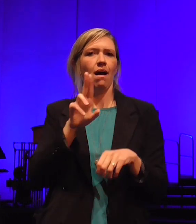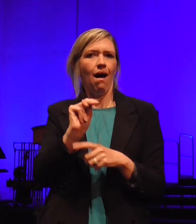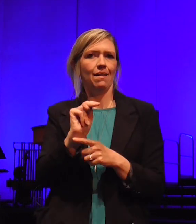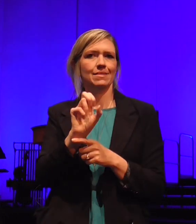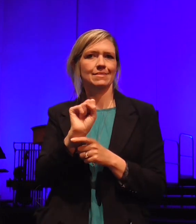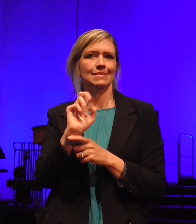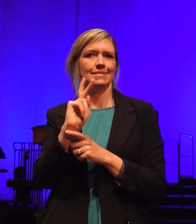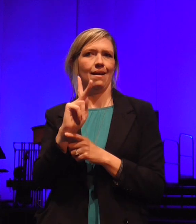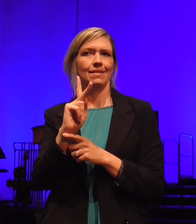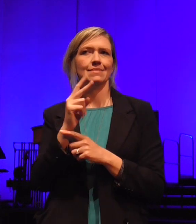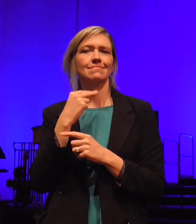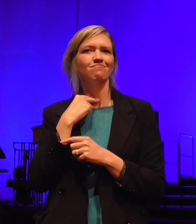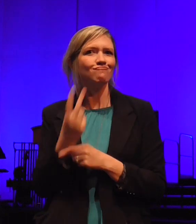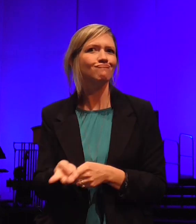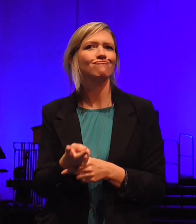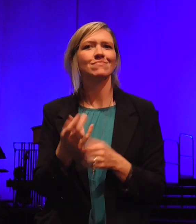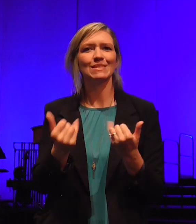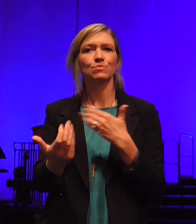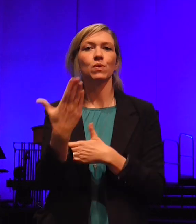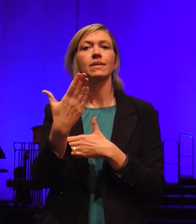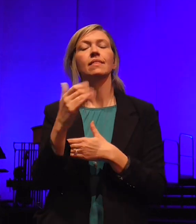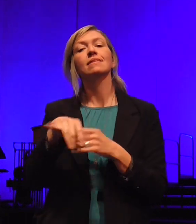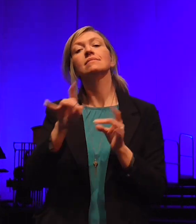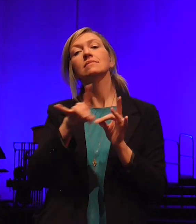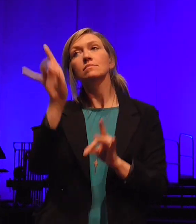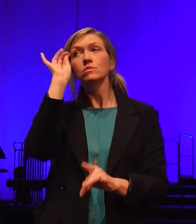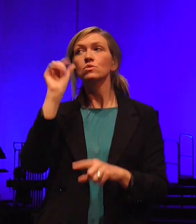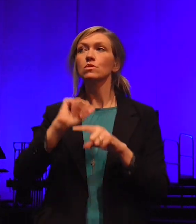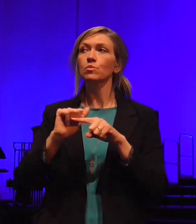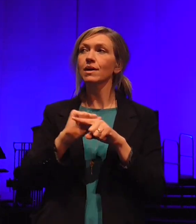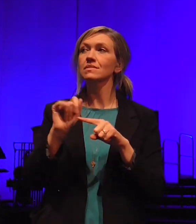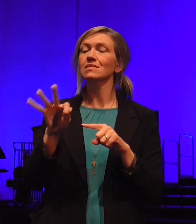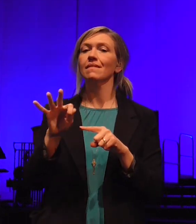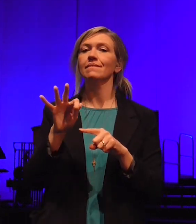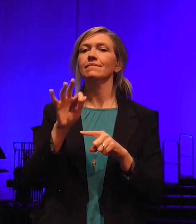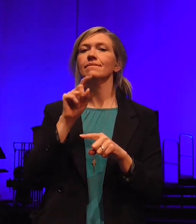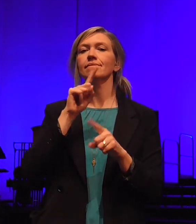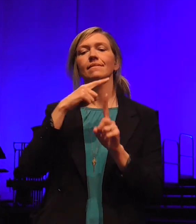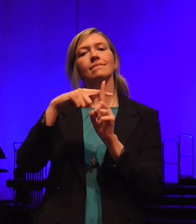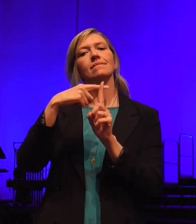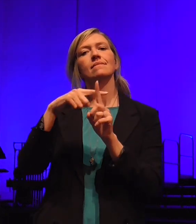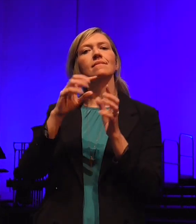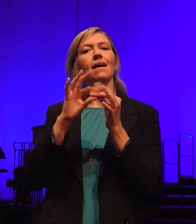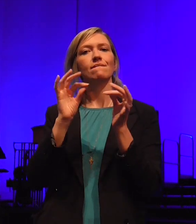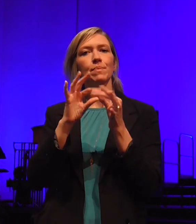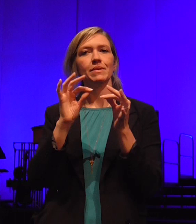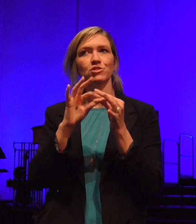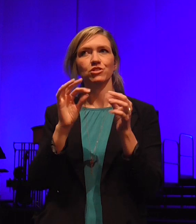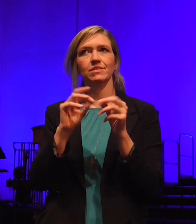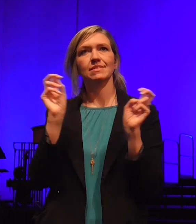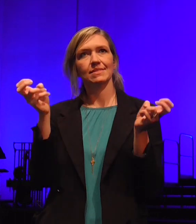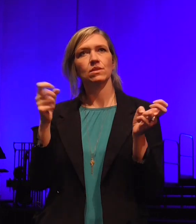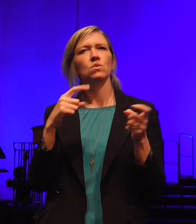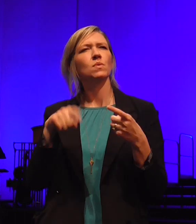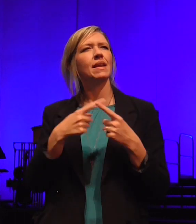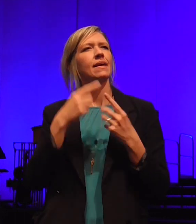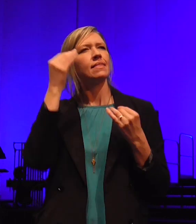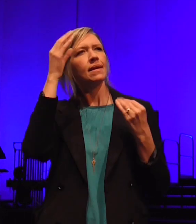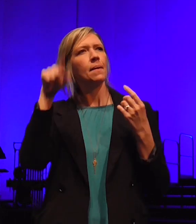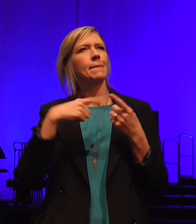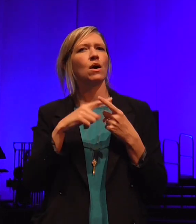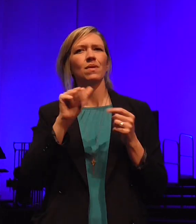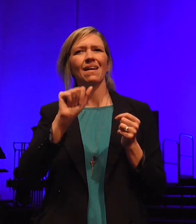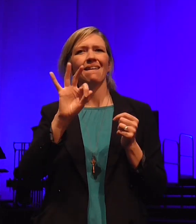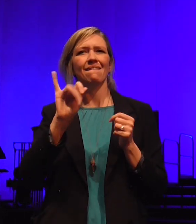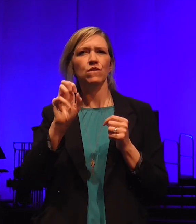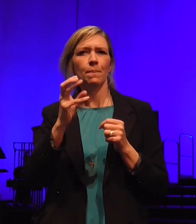this morning, and it's the spiritual practice of affirmations. The spiritual practice of affirmations. When I think of affirmations,